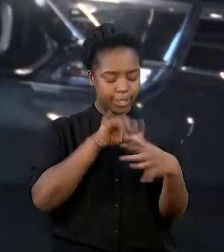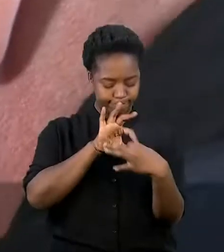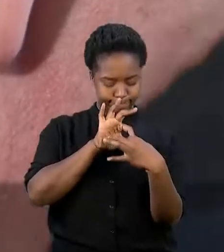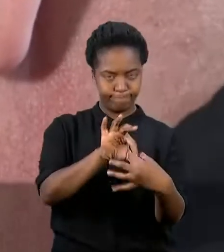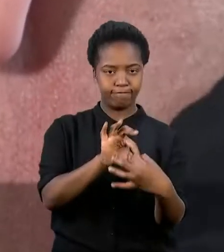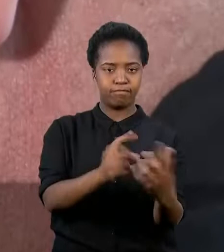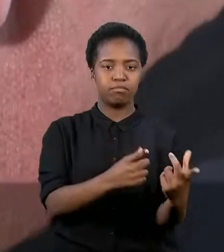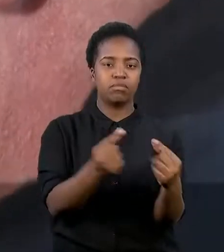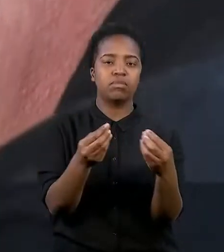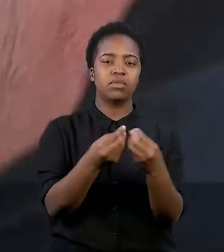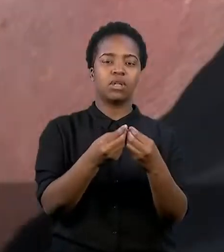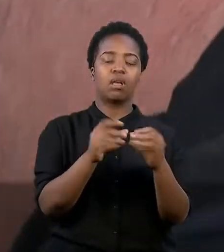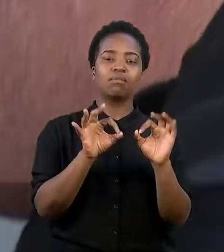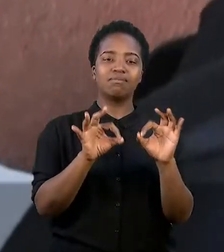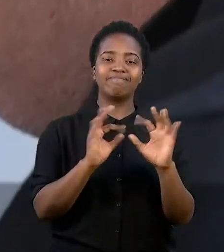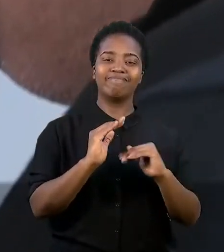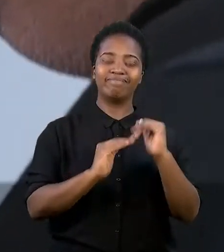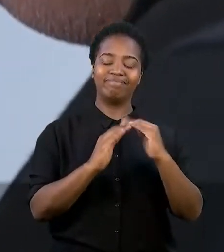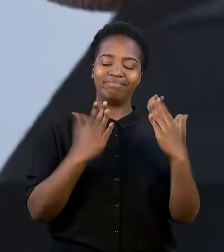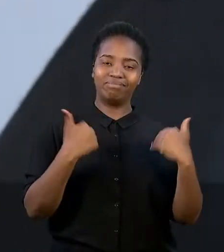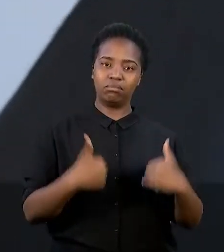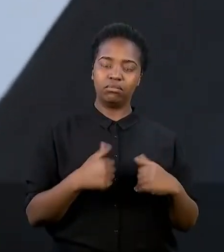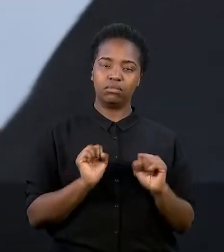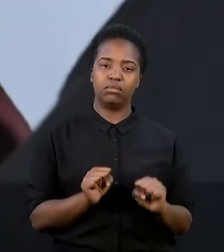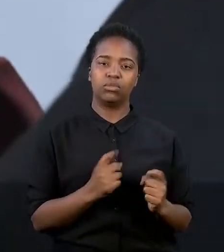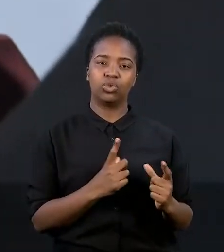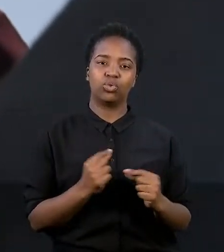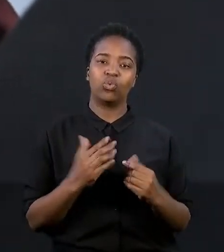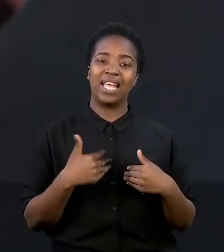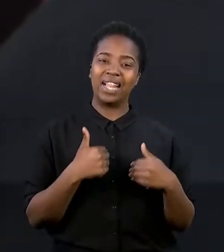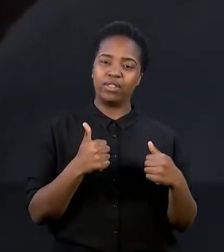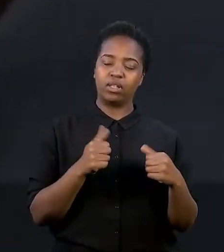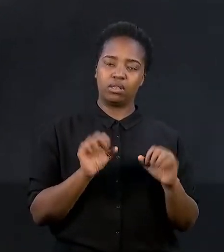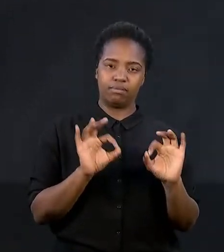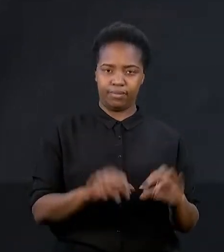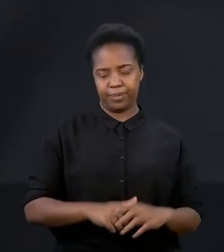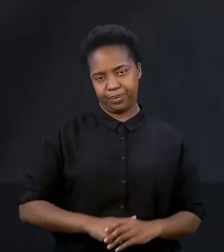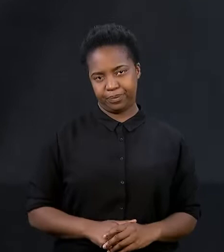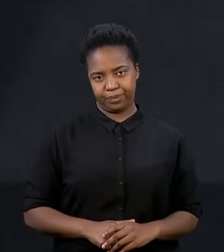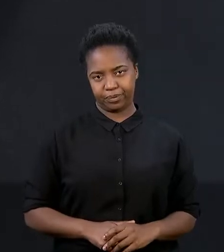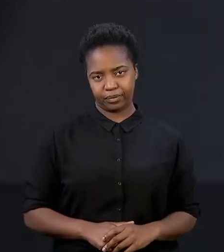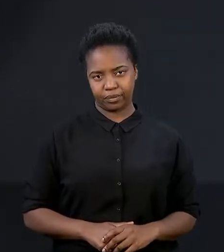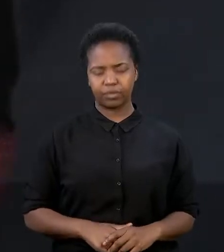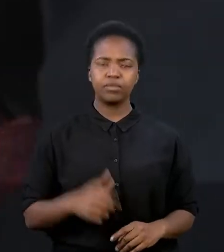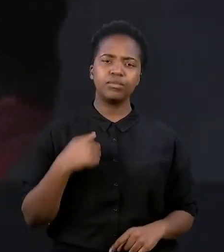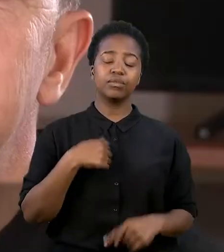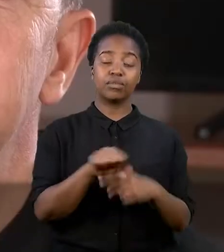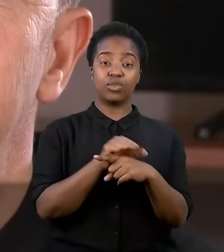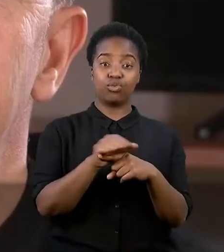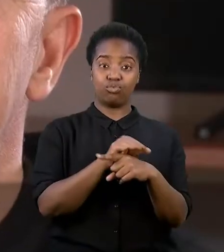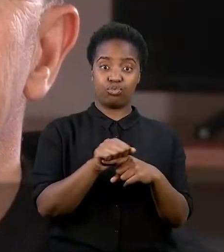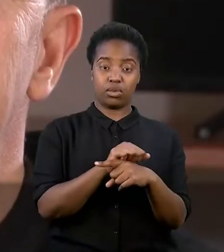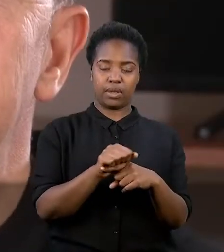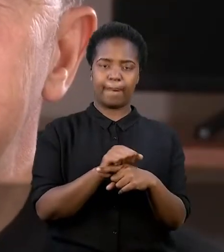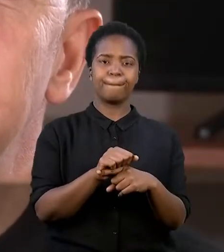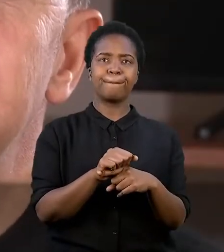I'm committed to doing them and to build my body and to actually keep healthy and fit. Regular training